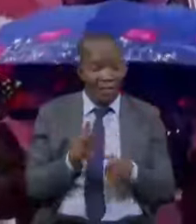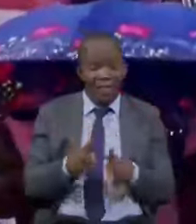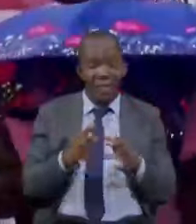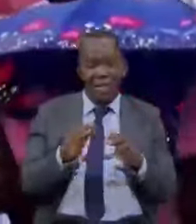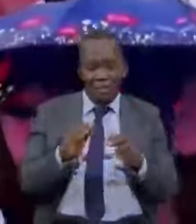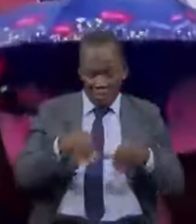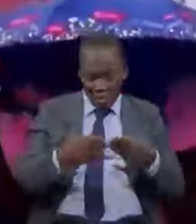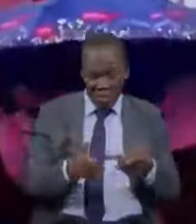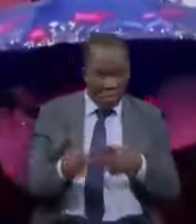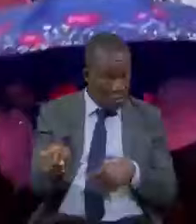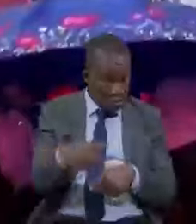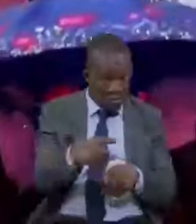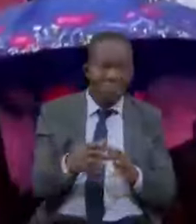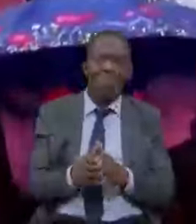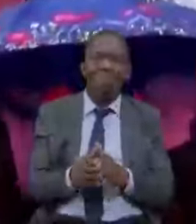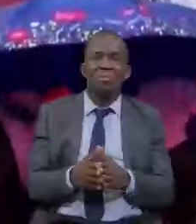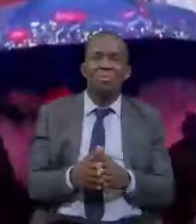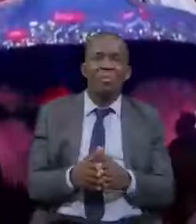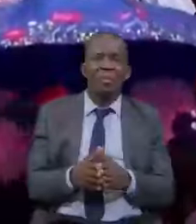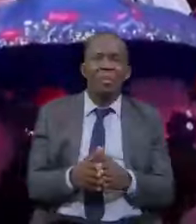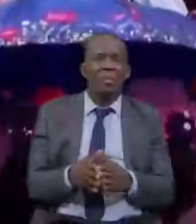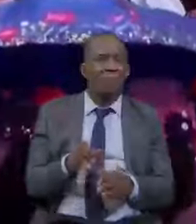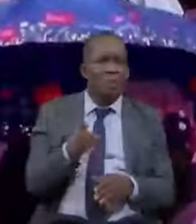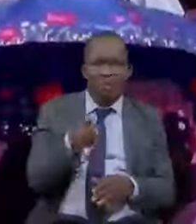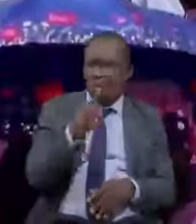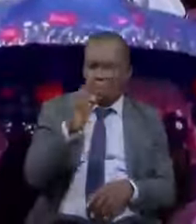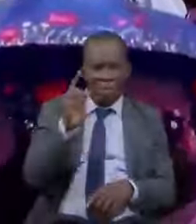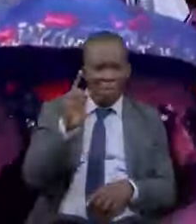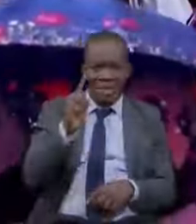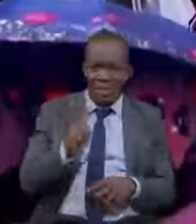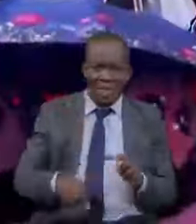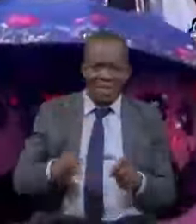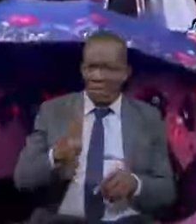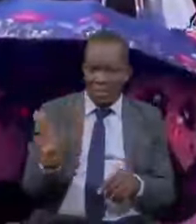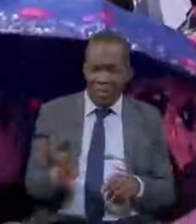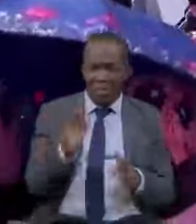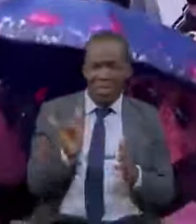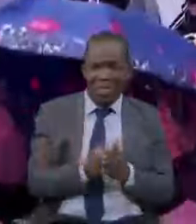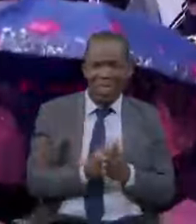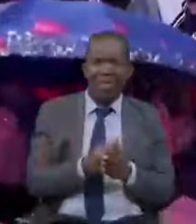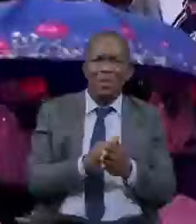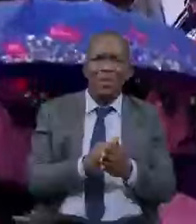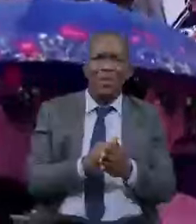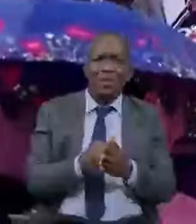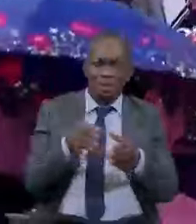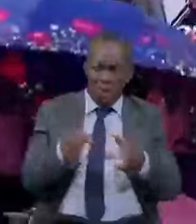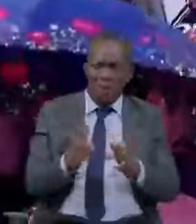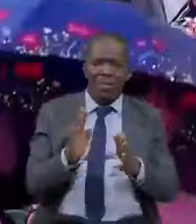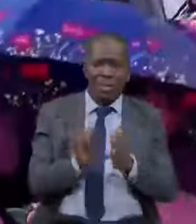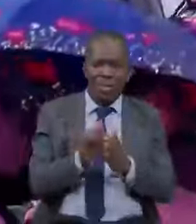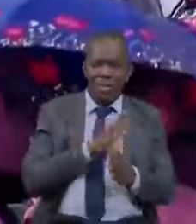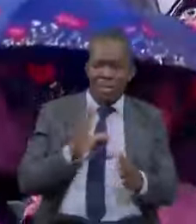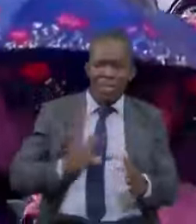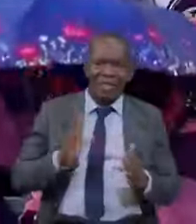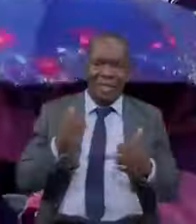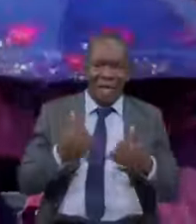Have you made use of the authorization that Christ has given you